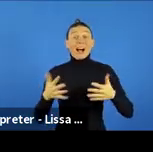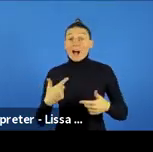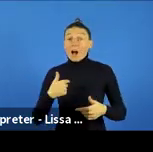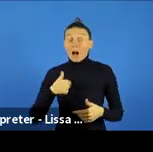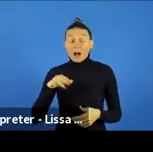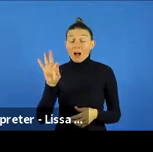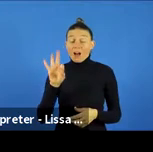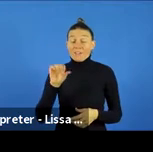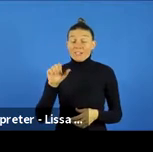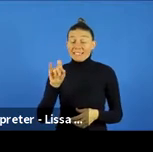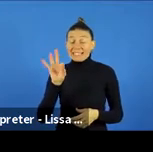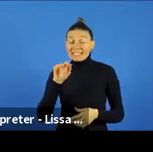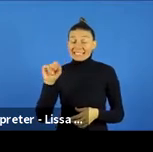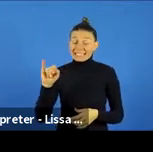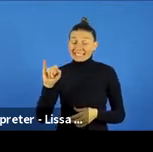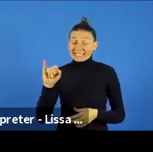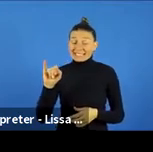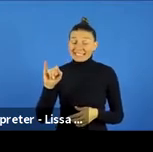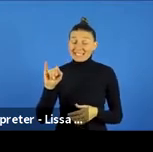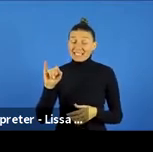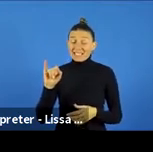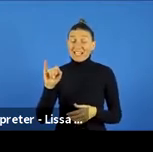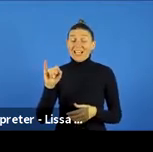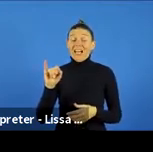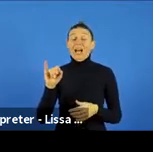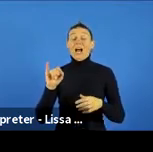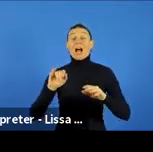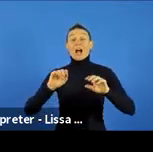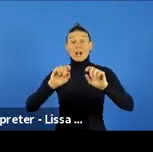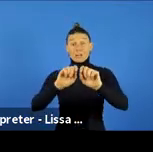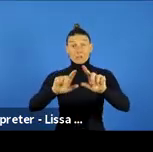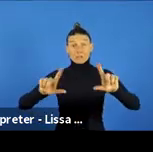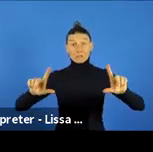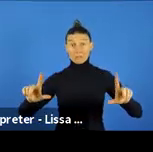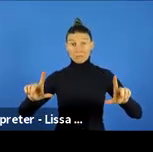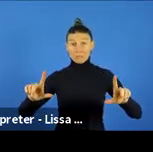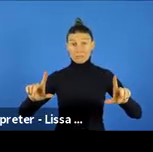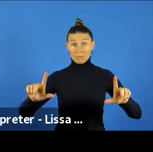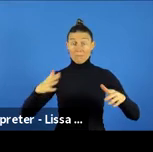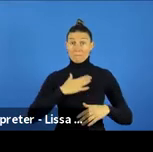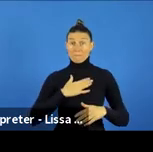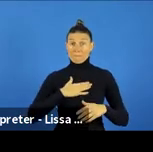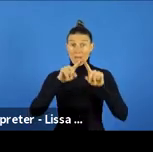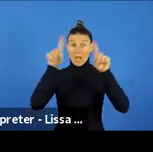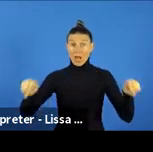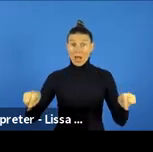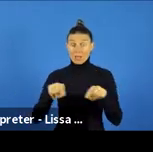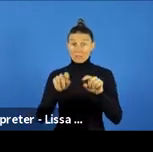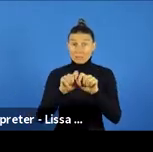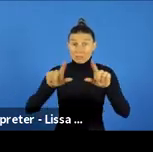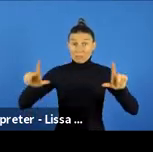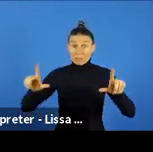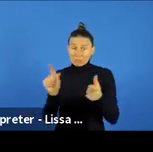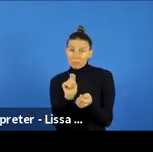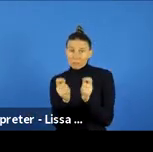is that it will customize the way it appears on your screen, which can be a desktop, a